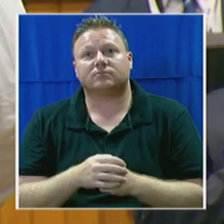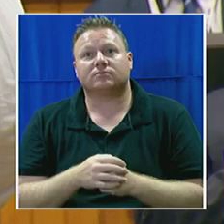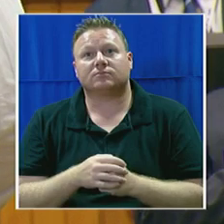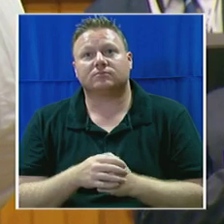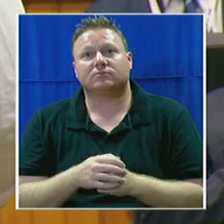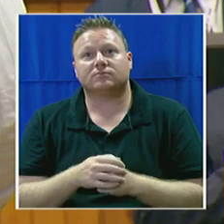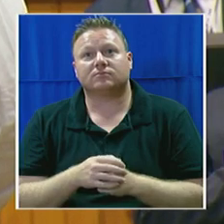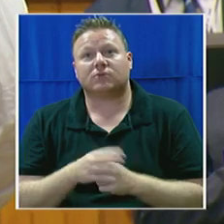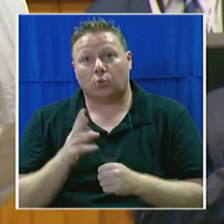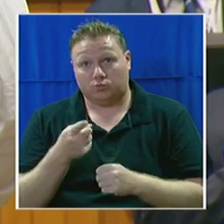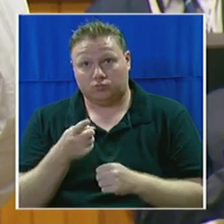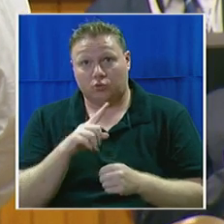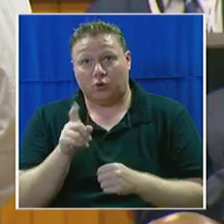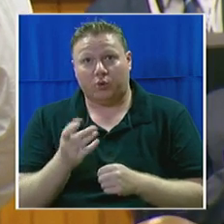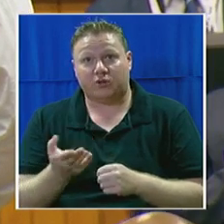take a question?